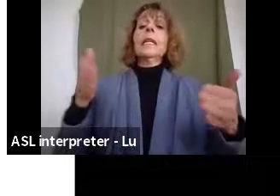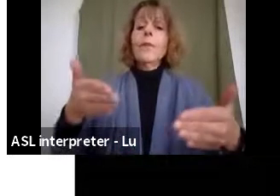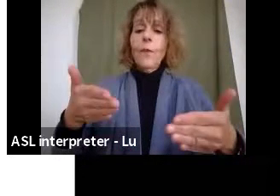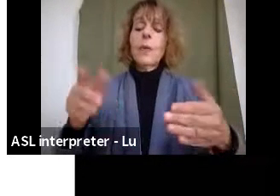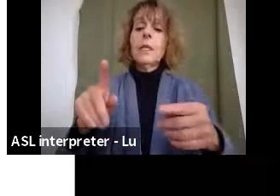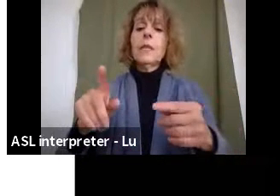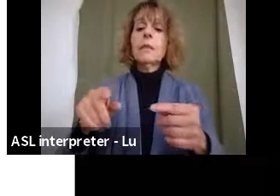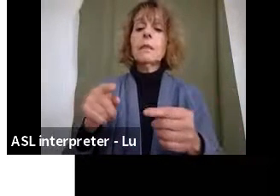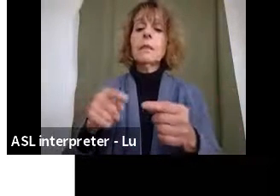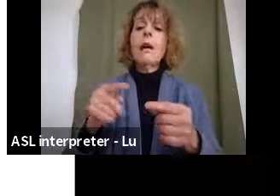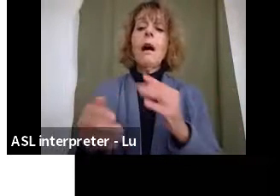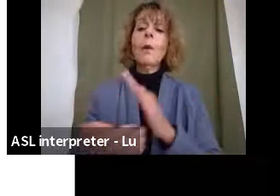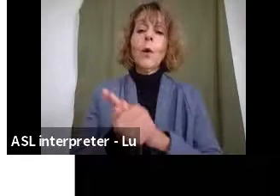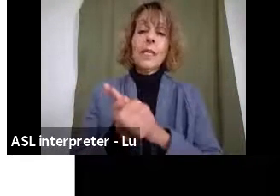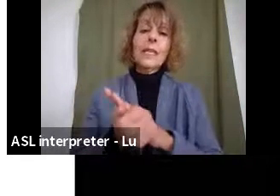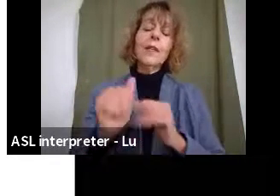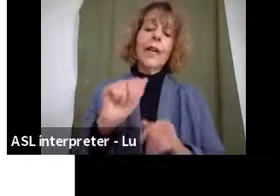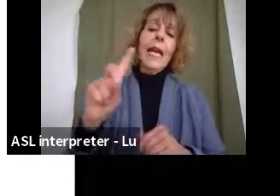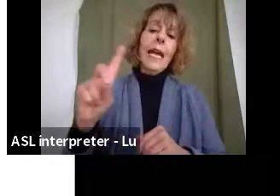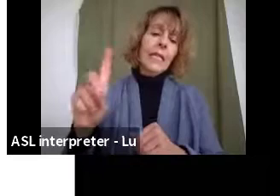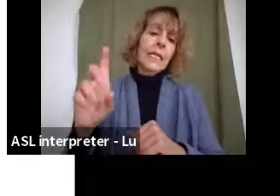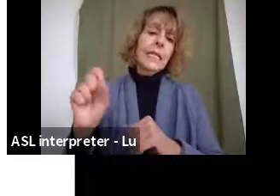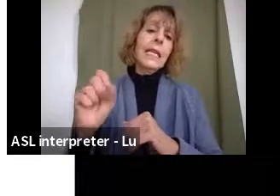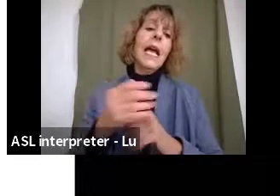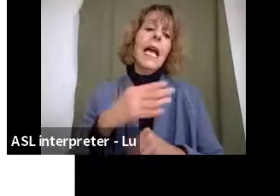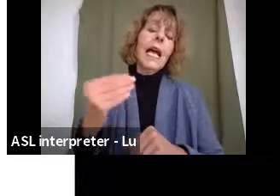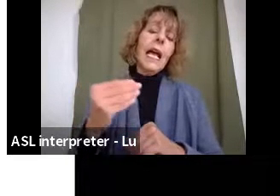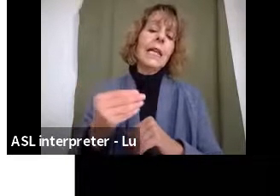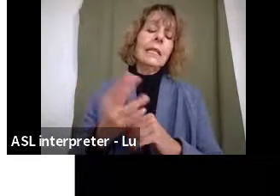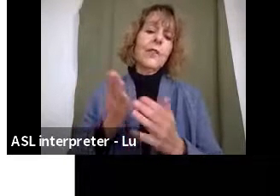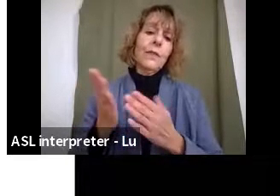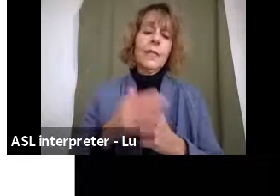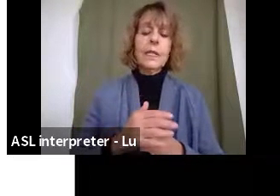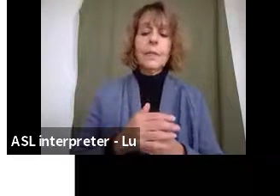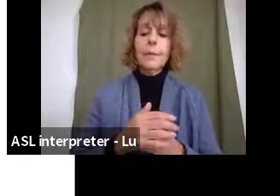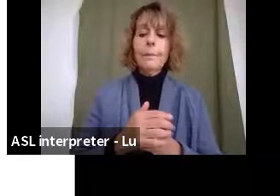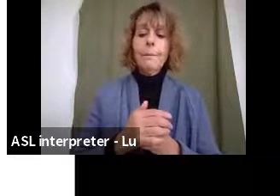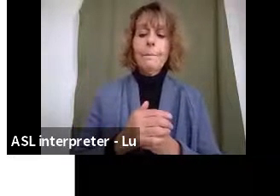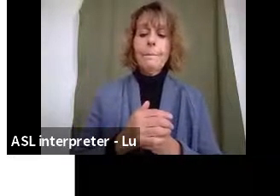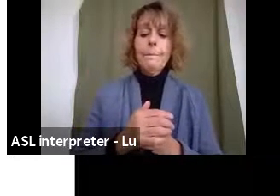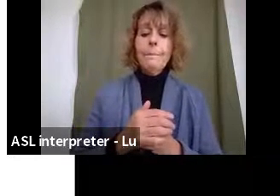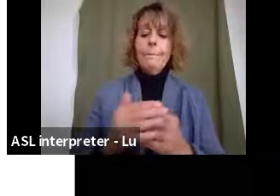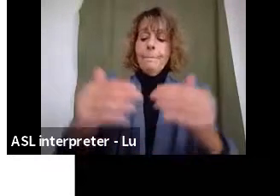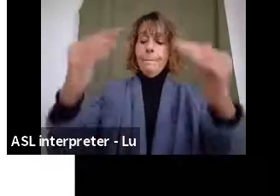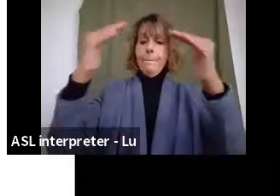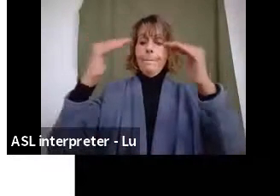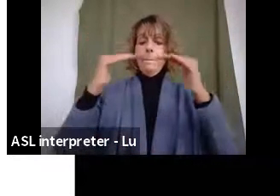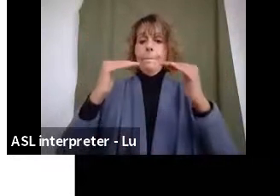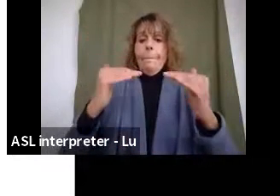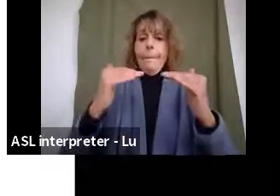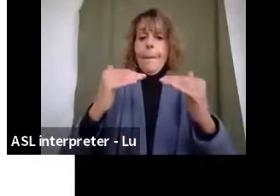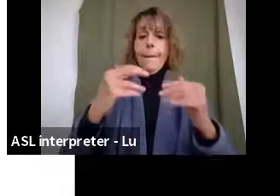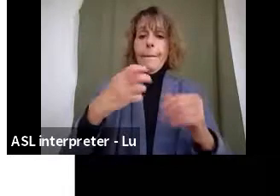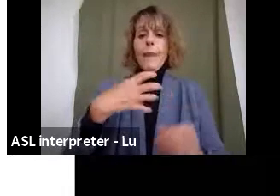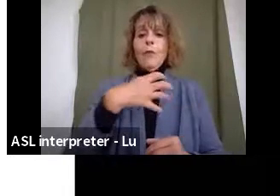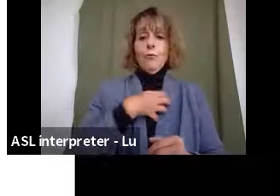the other thing that the department requires is a grievance procedure. So they would like to see that grievances are